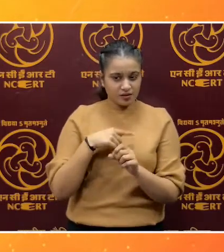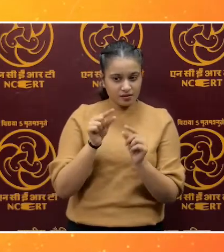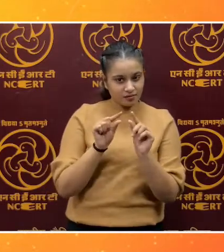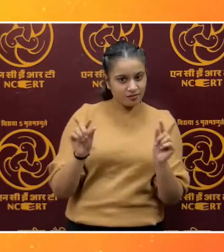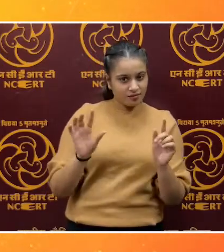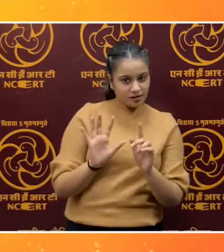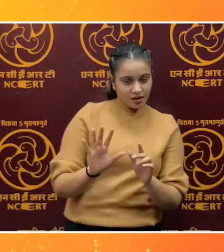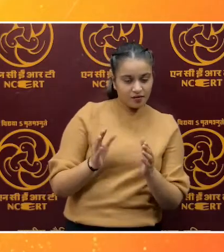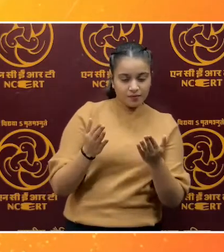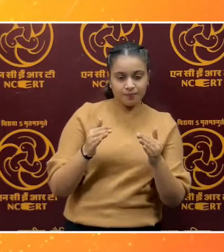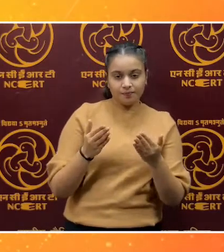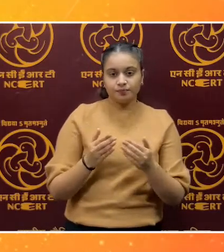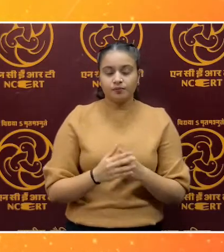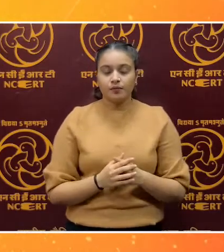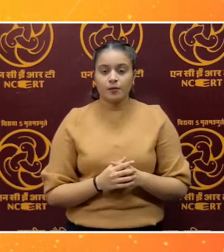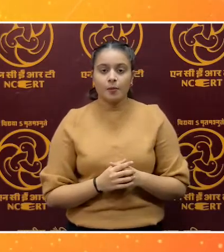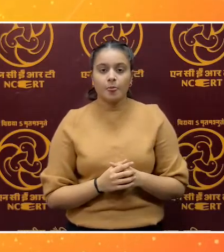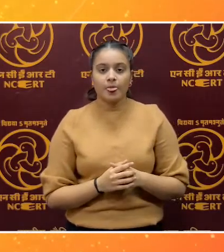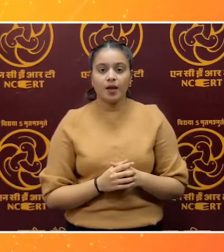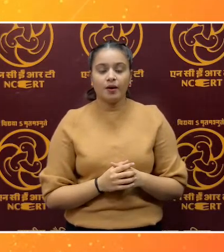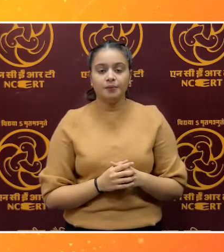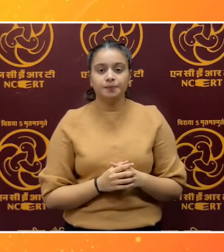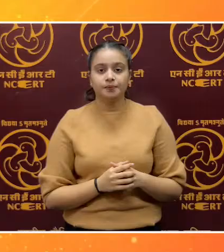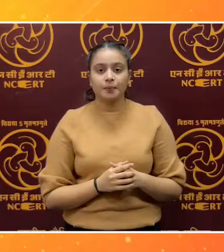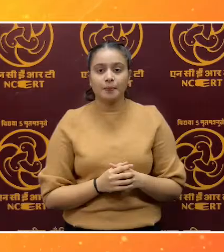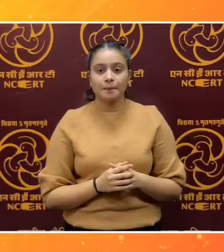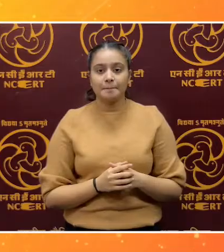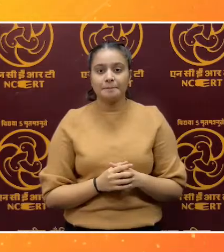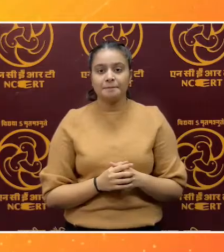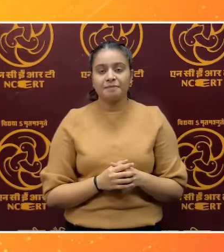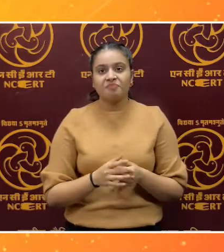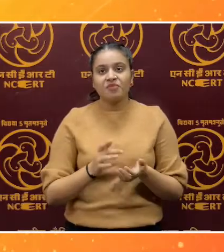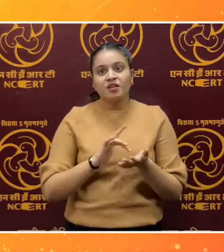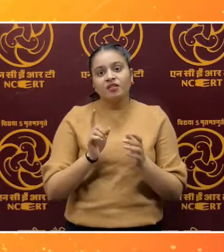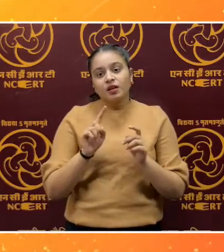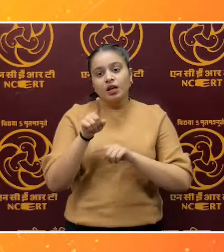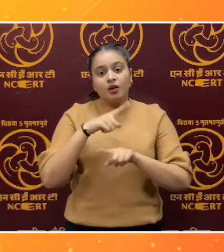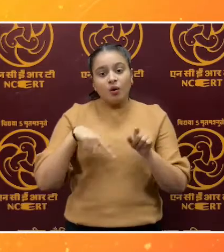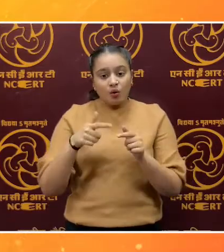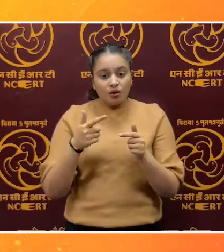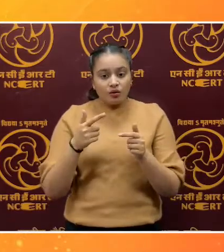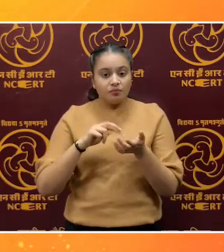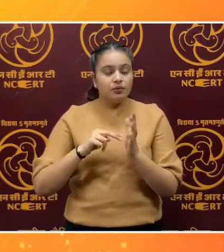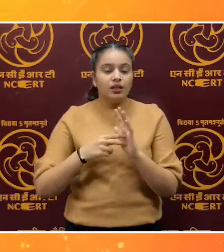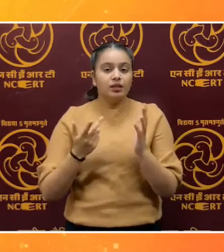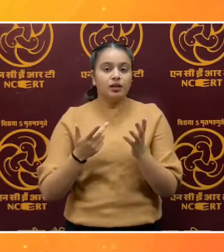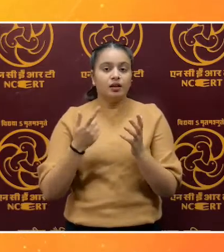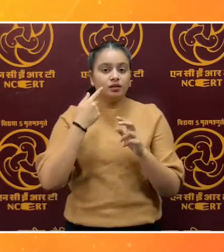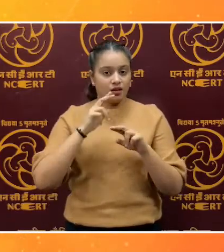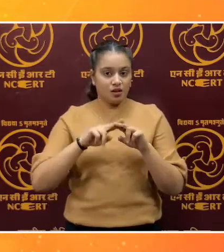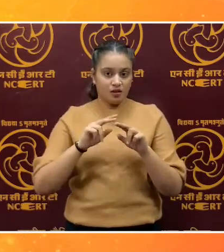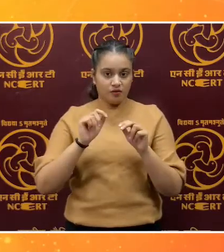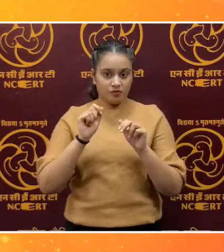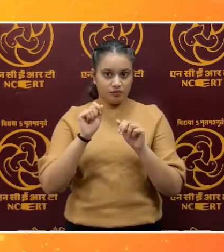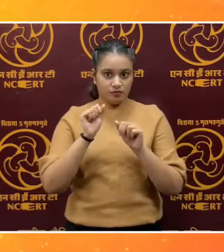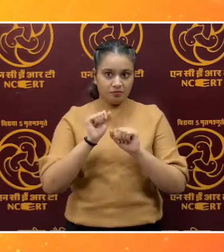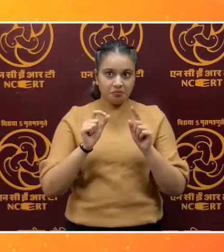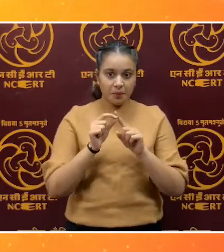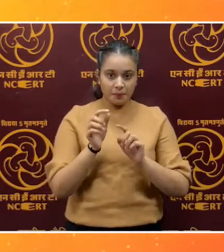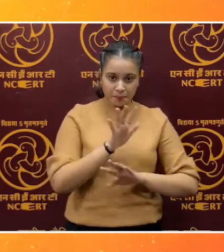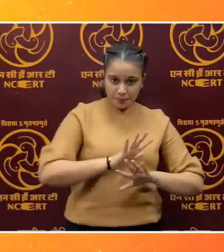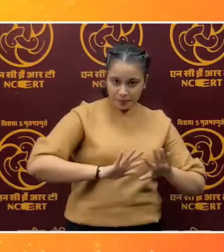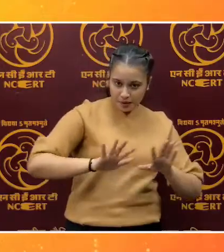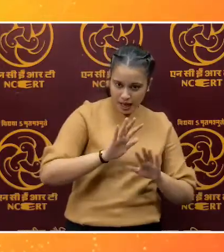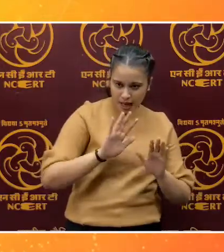Came across is something, Tanvi, where we come across means that we are like, I'm not planned